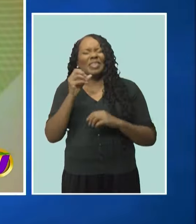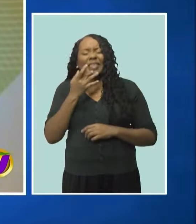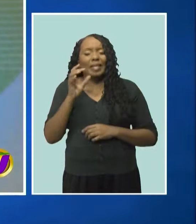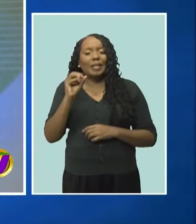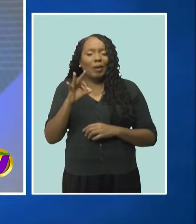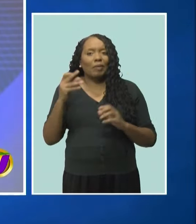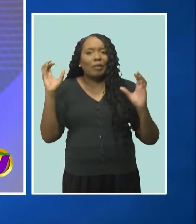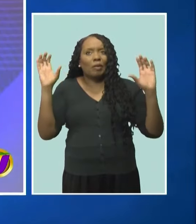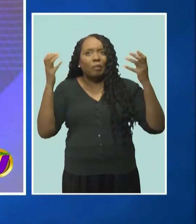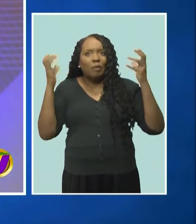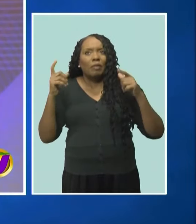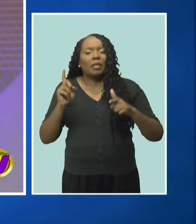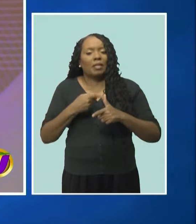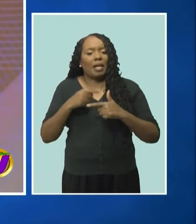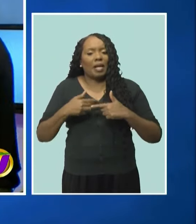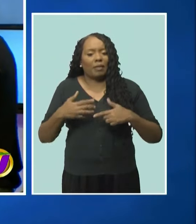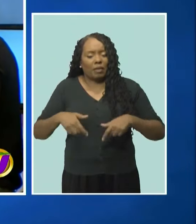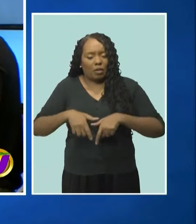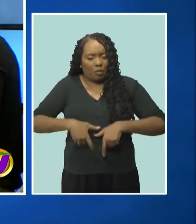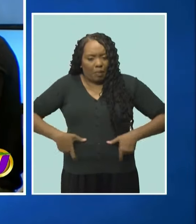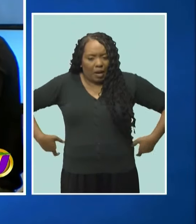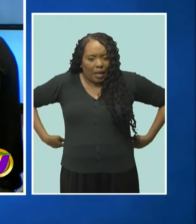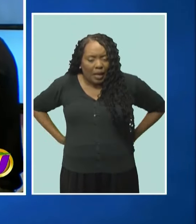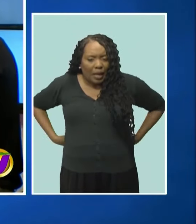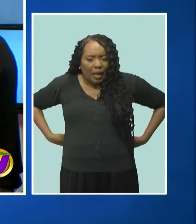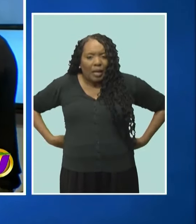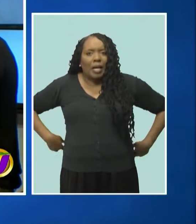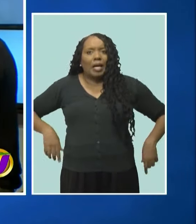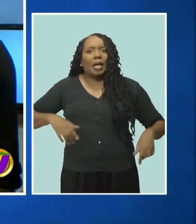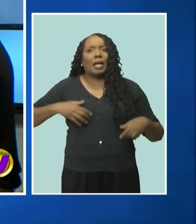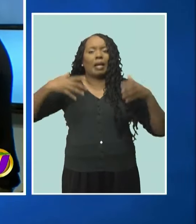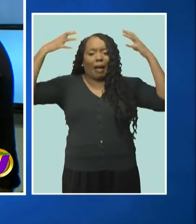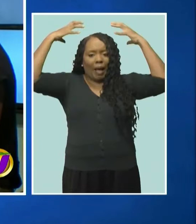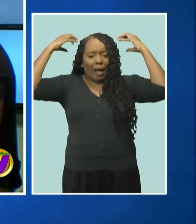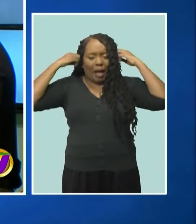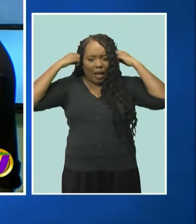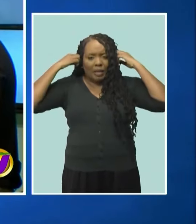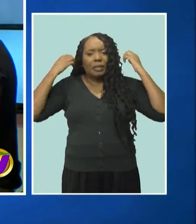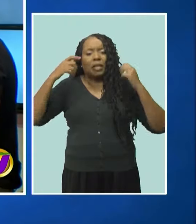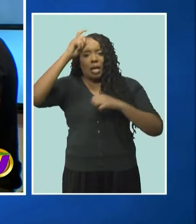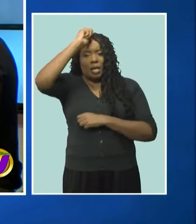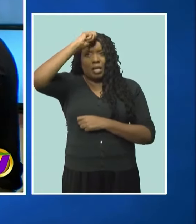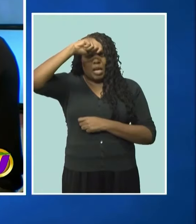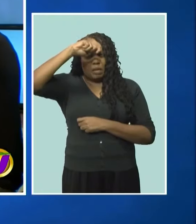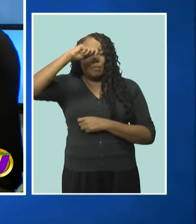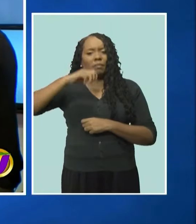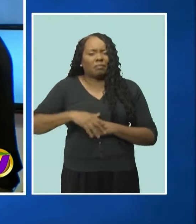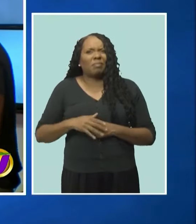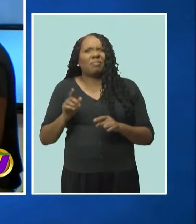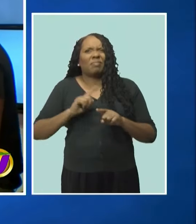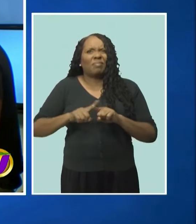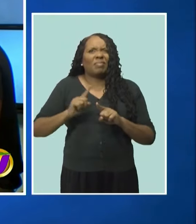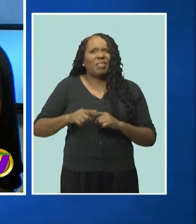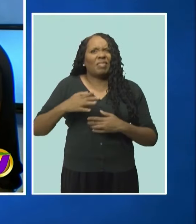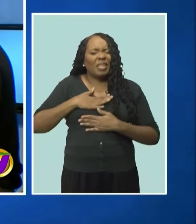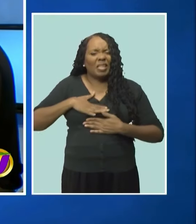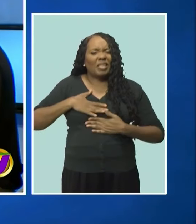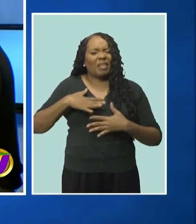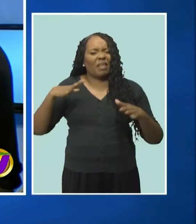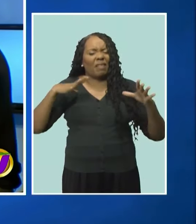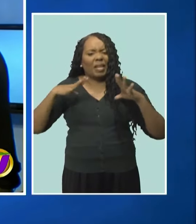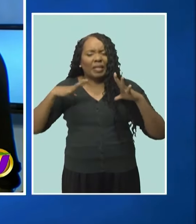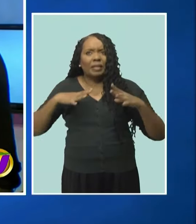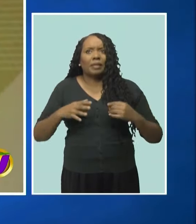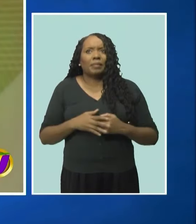backpacks, your fanny packs, you know, your caps, mm-hmm. right. bucket hats, real popular. So things that you will use when you're on the road in Barbados, or just vacation anywhere in the